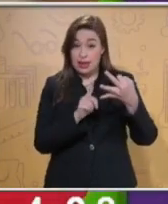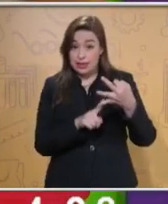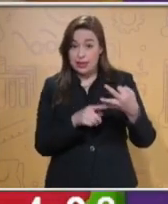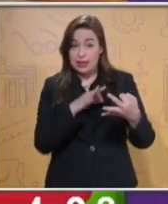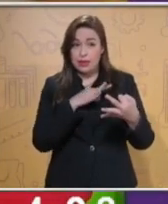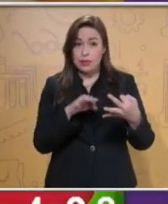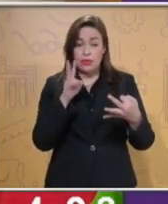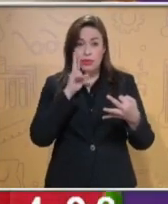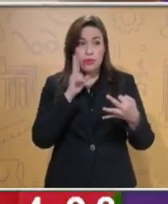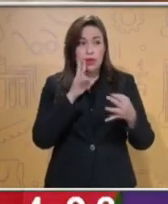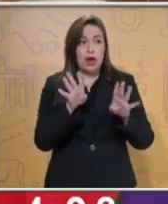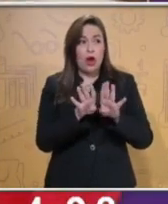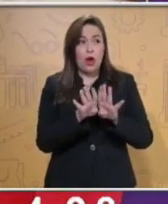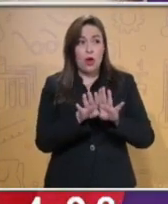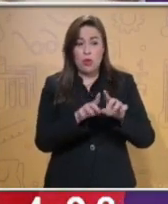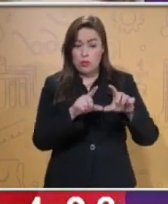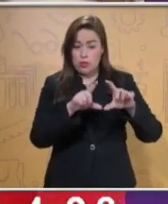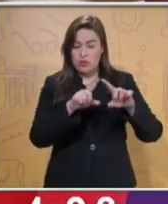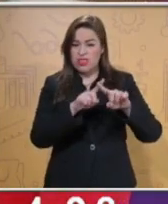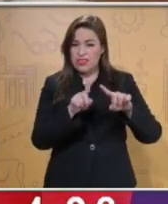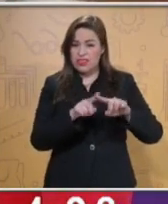find squares and rectangles of